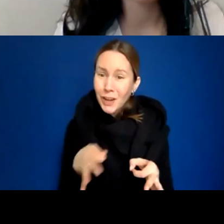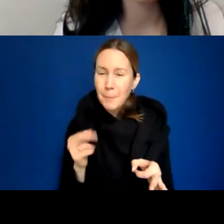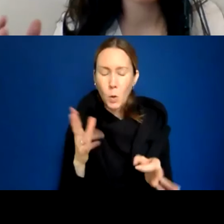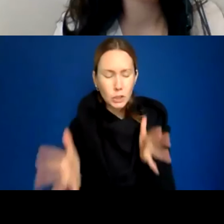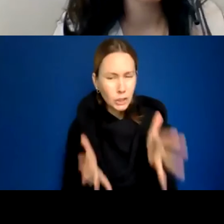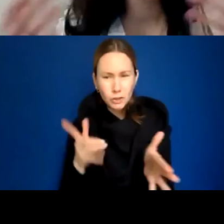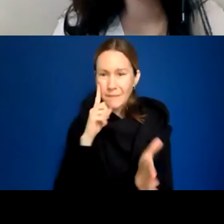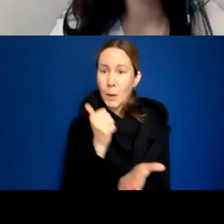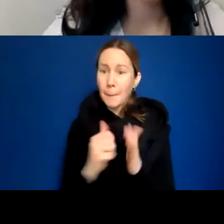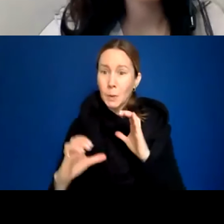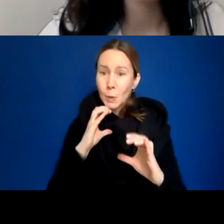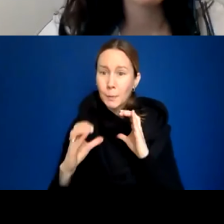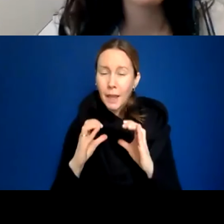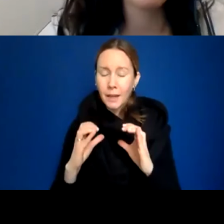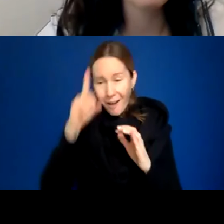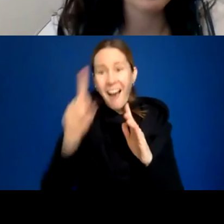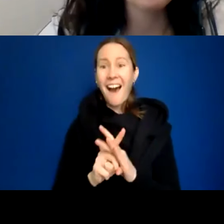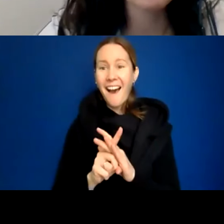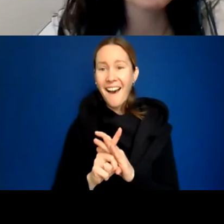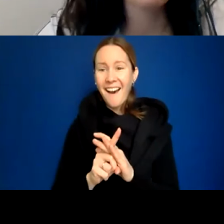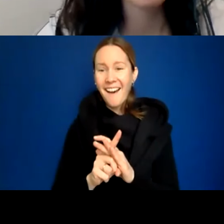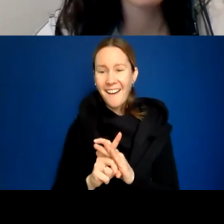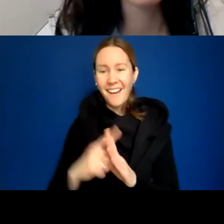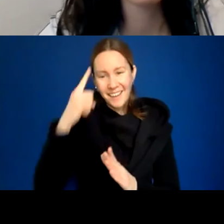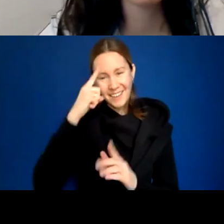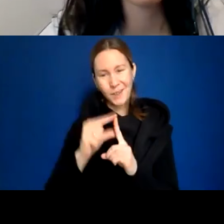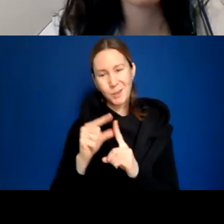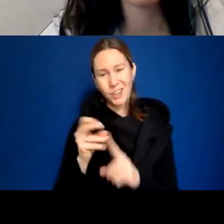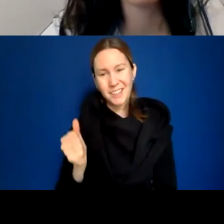to help communicate it, it might help them cue themselves to say the word.